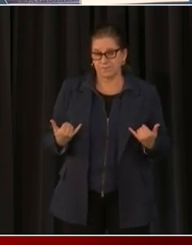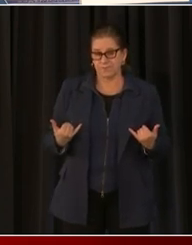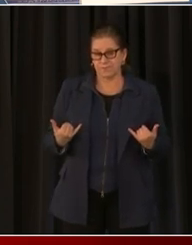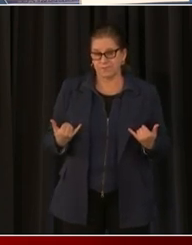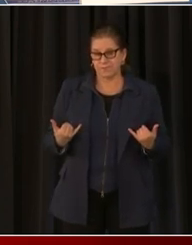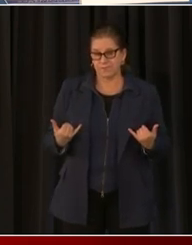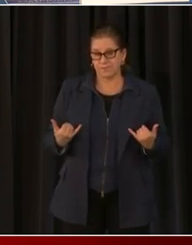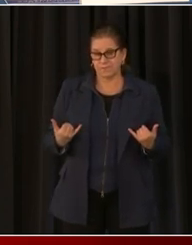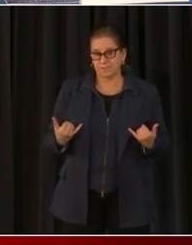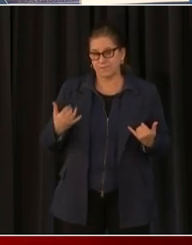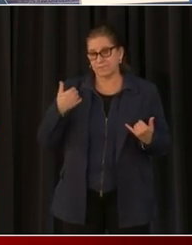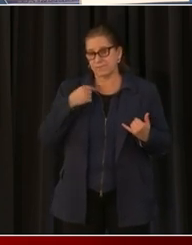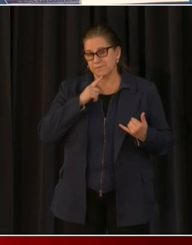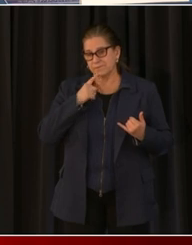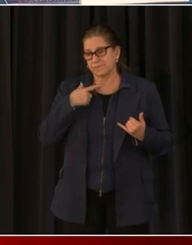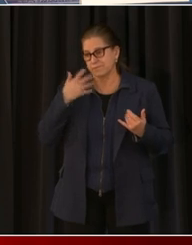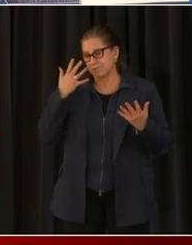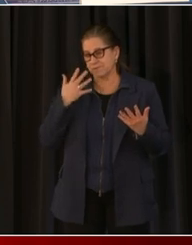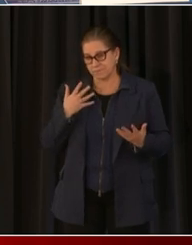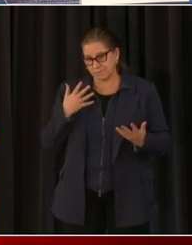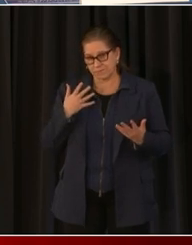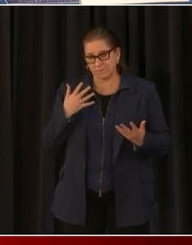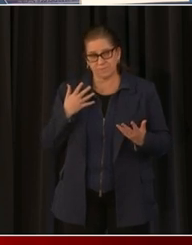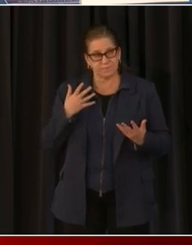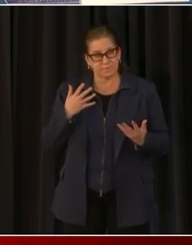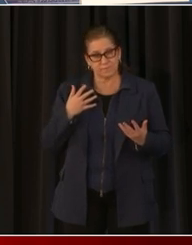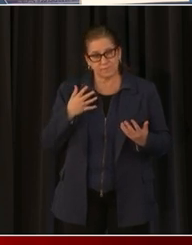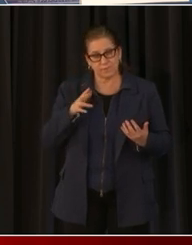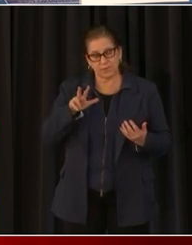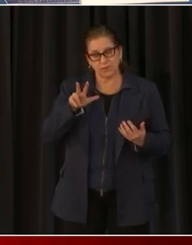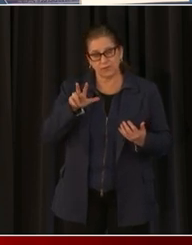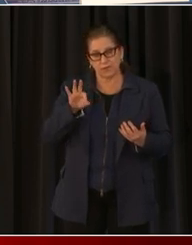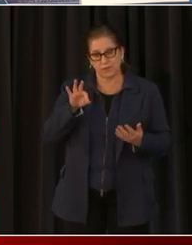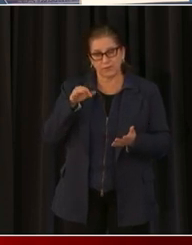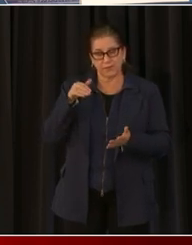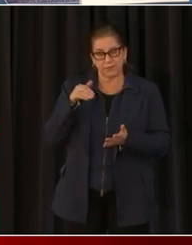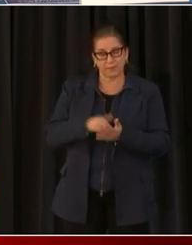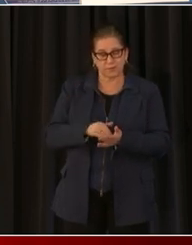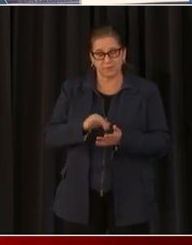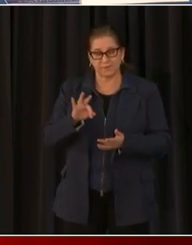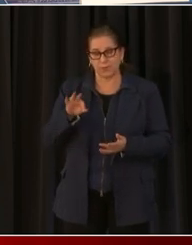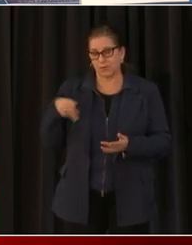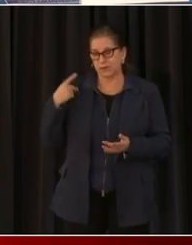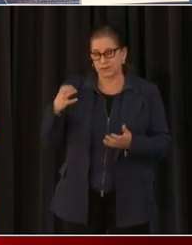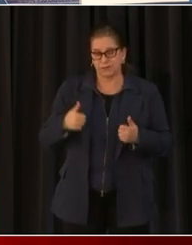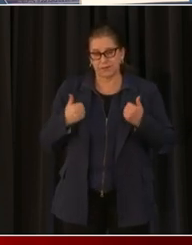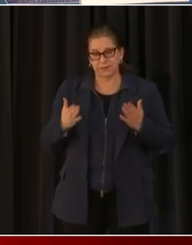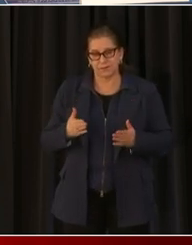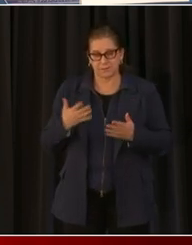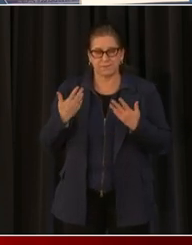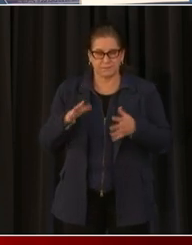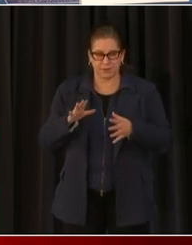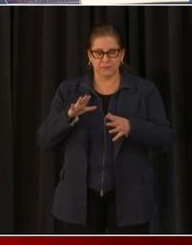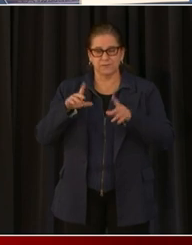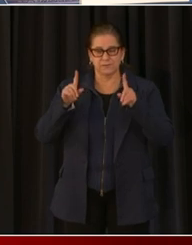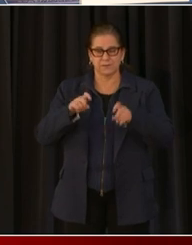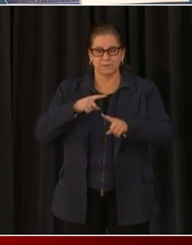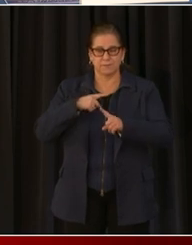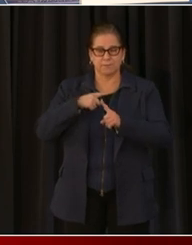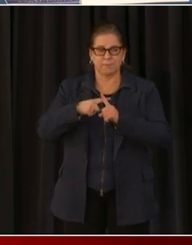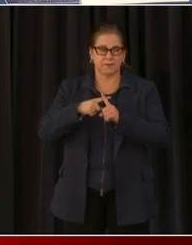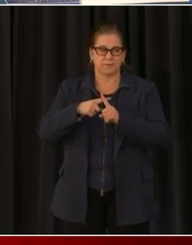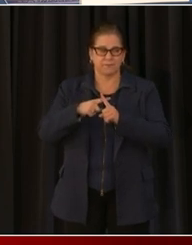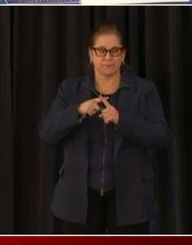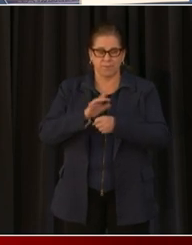over 39,000 district residents being diagnosed with COVID-19. And again, these are the individual cases that we